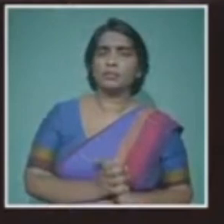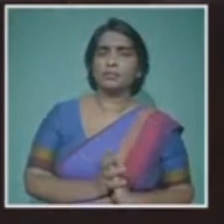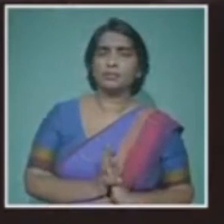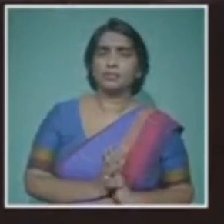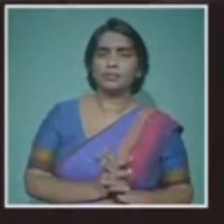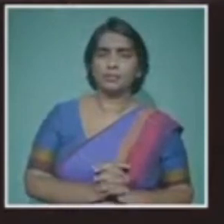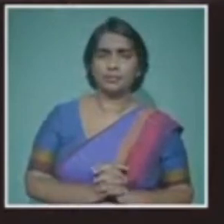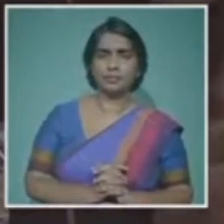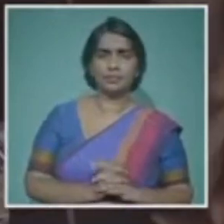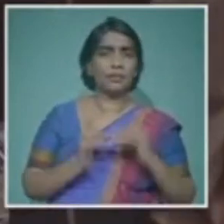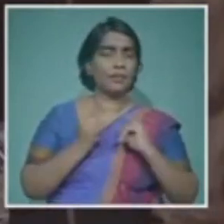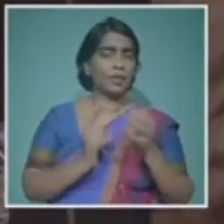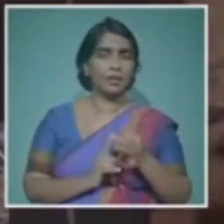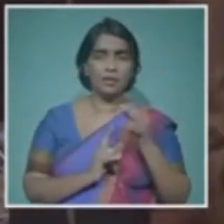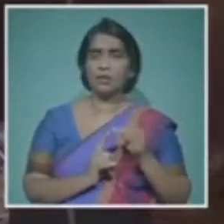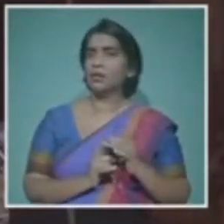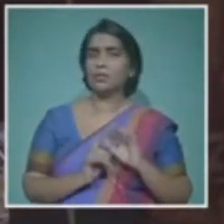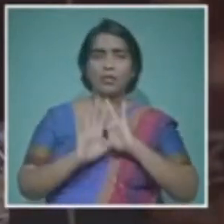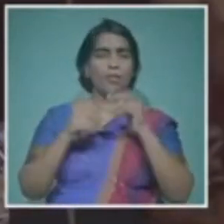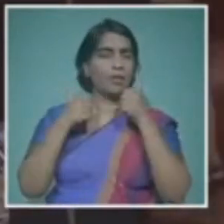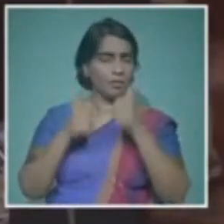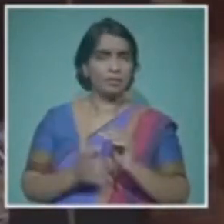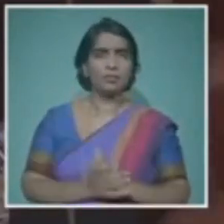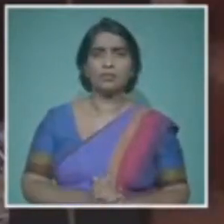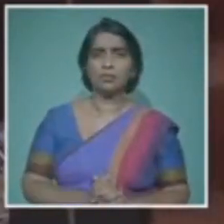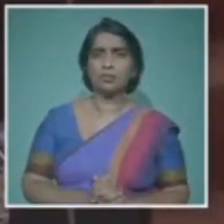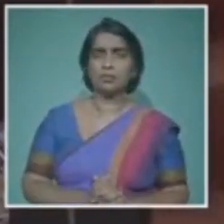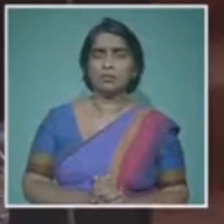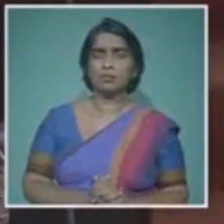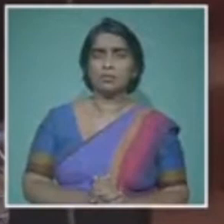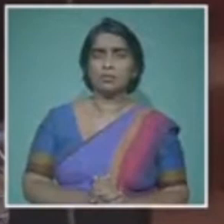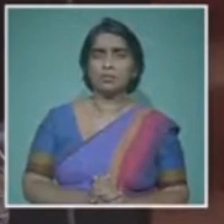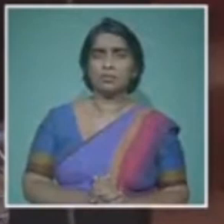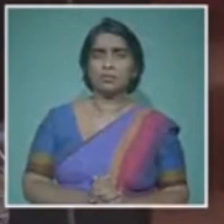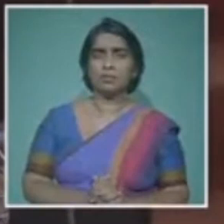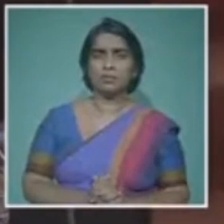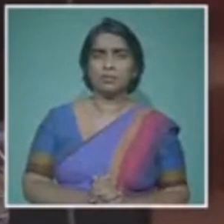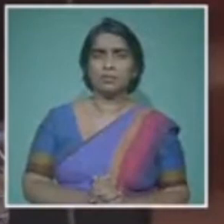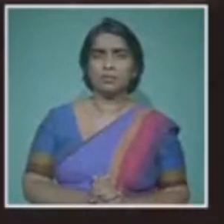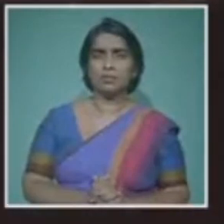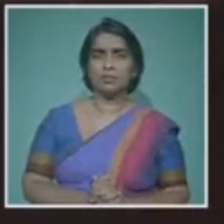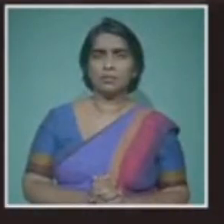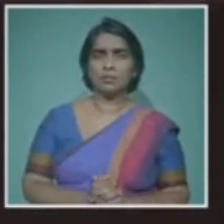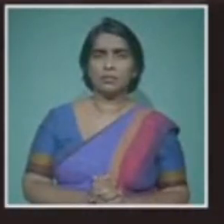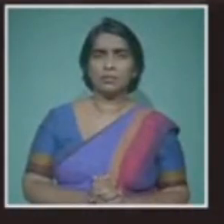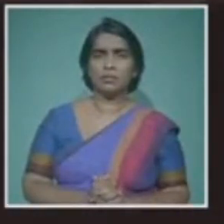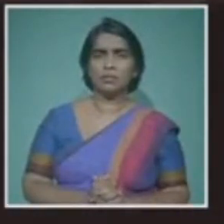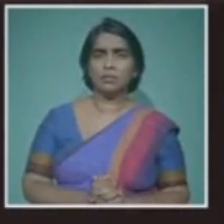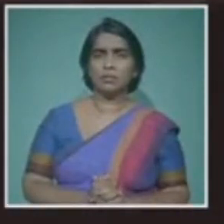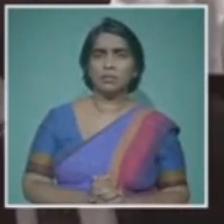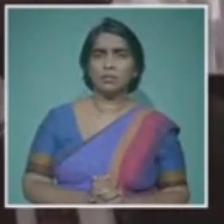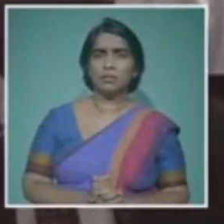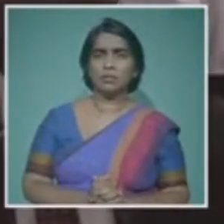Sakar valin Sajit Premdas mettuva sampurne mani doshi kala tiro. Thank you. Haru sabhapati tumani. Please continue. Mama